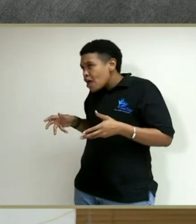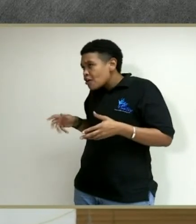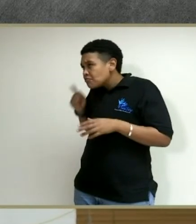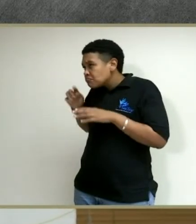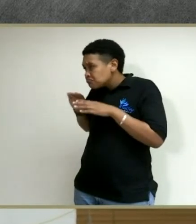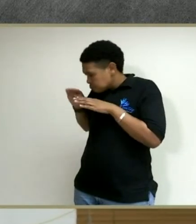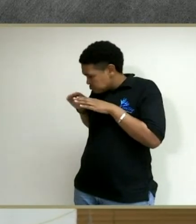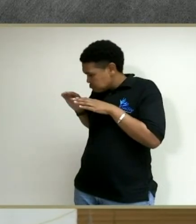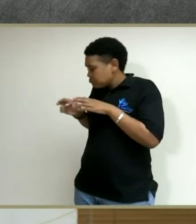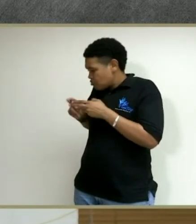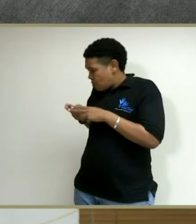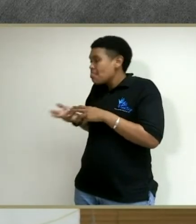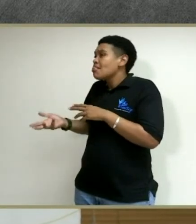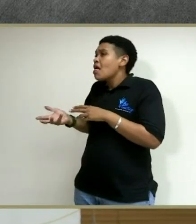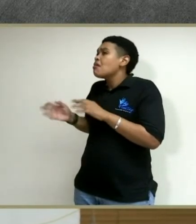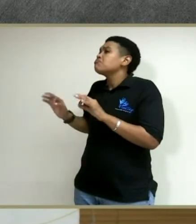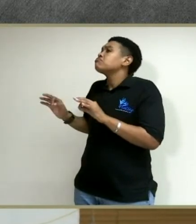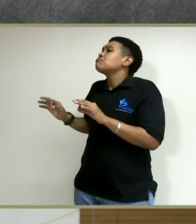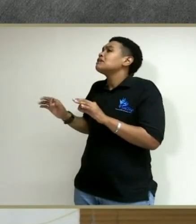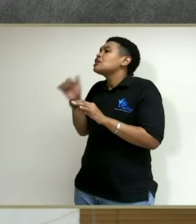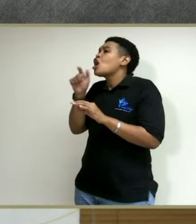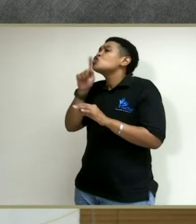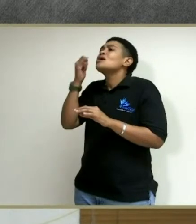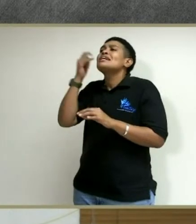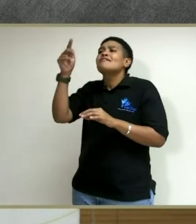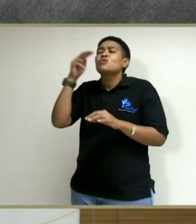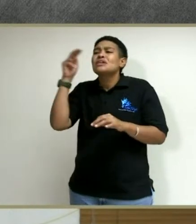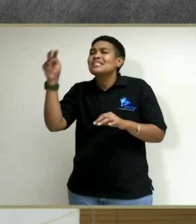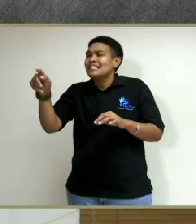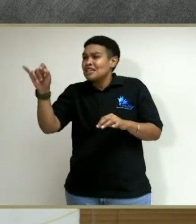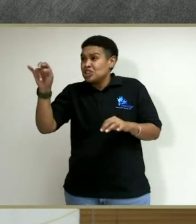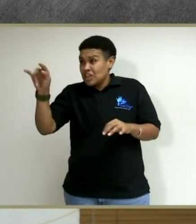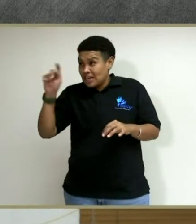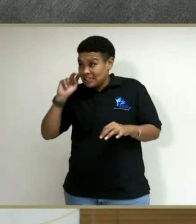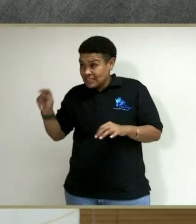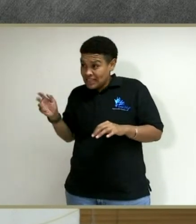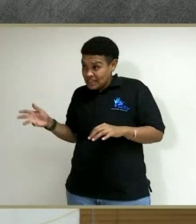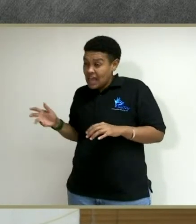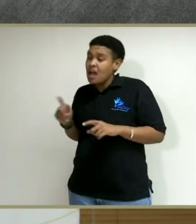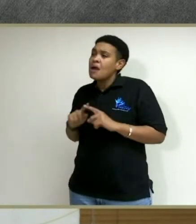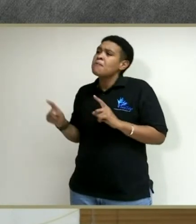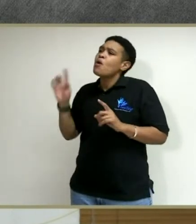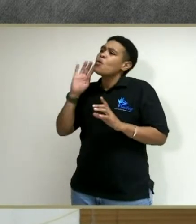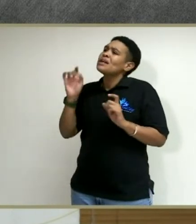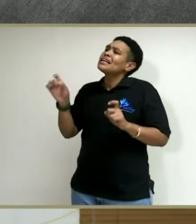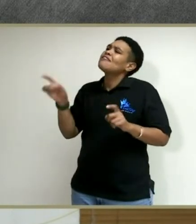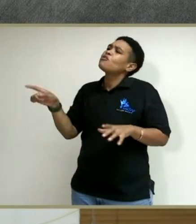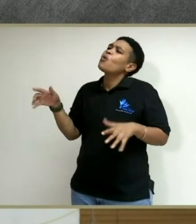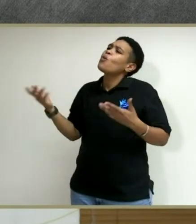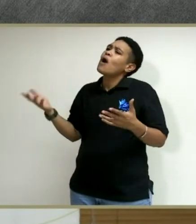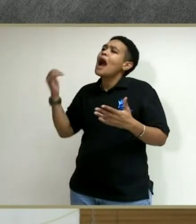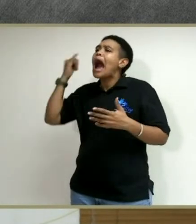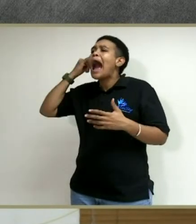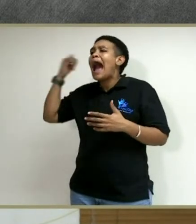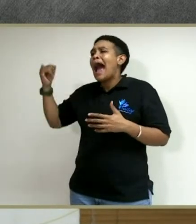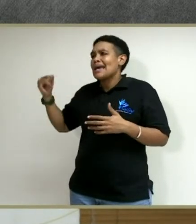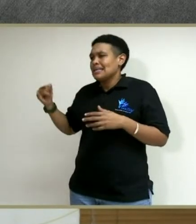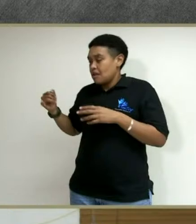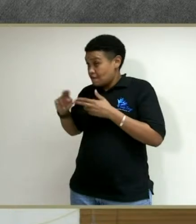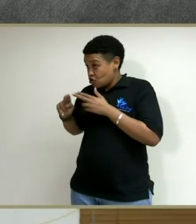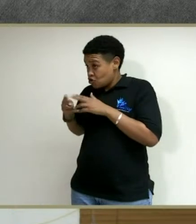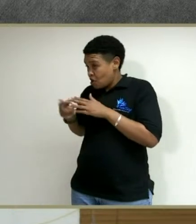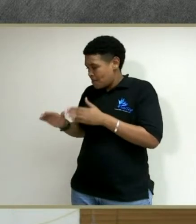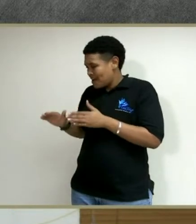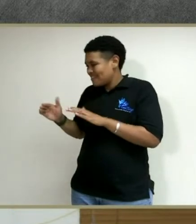on the side. Not sure if you're seeing, Janet, but it will gives you an idea of the number of